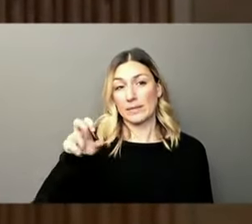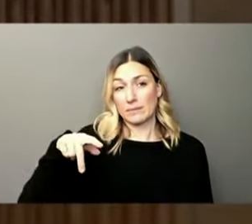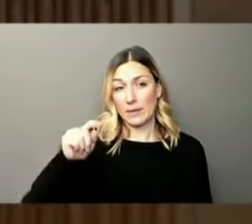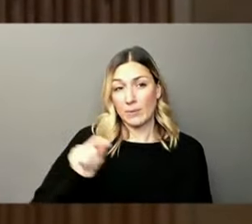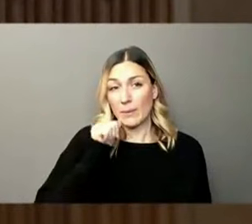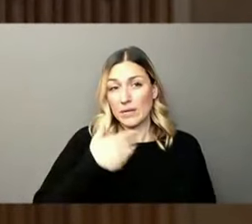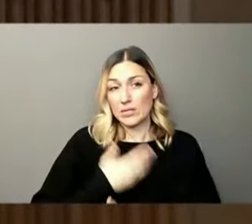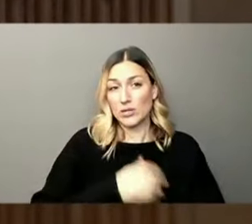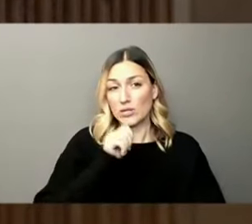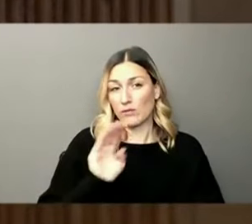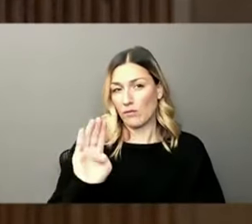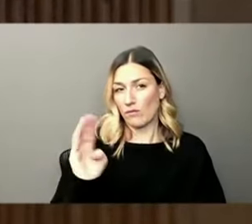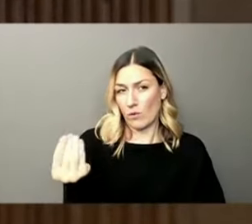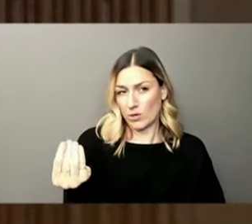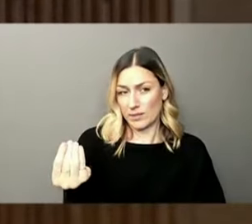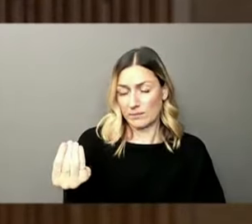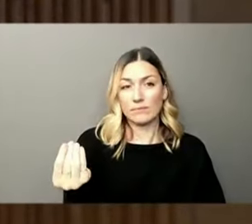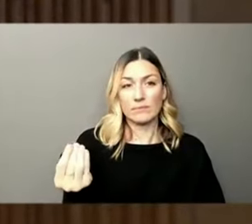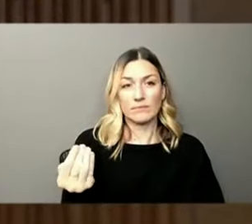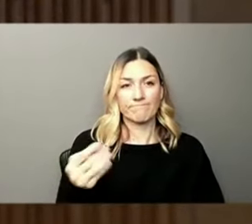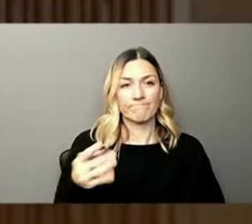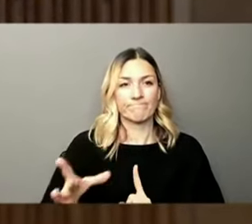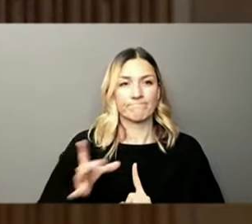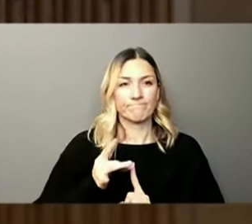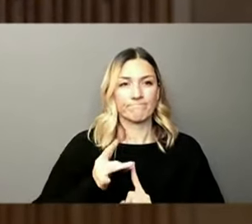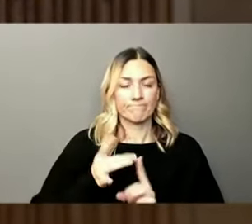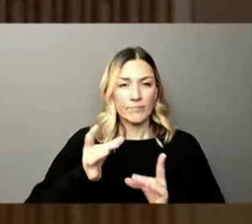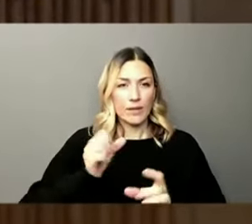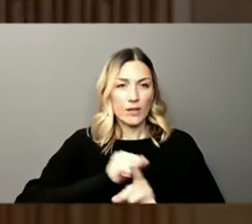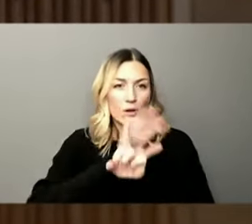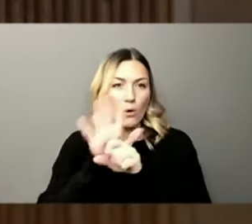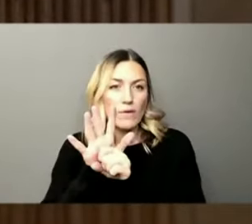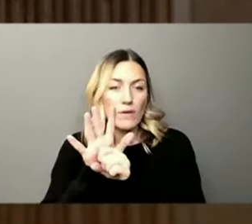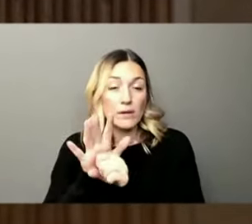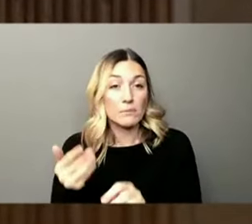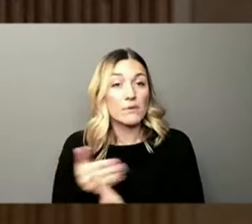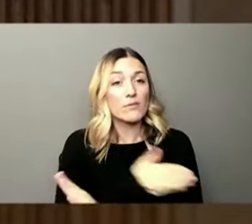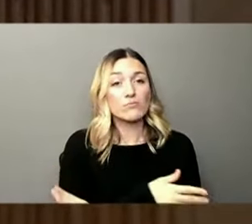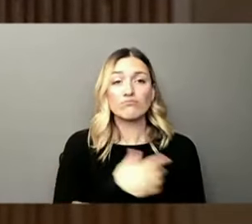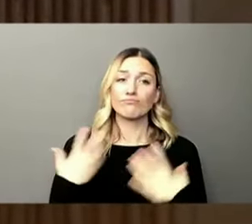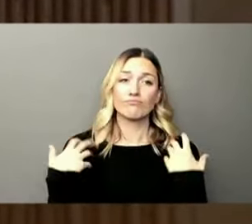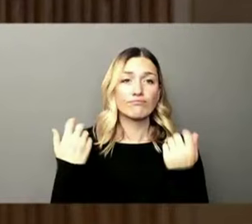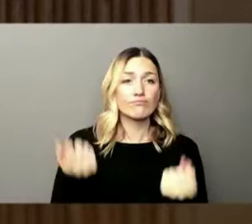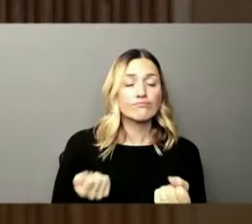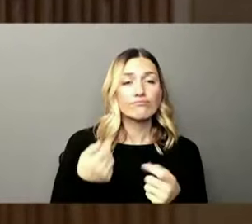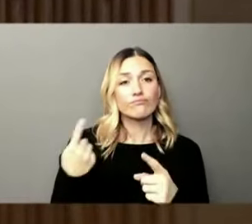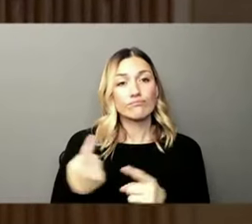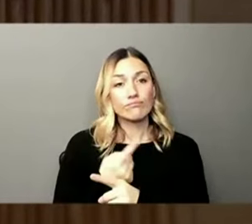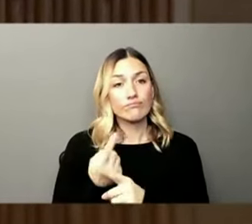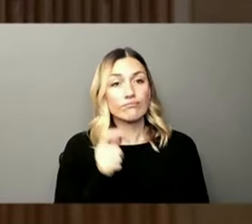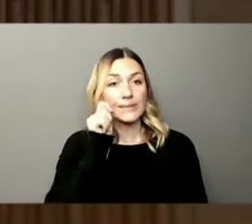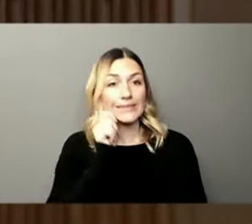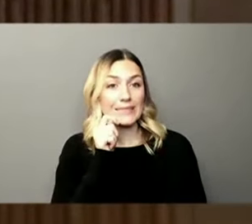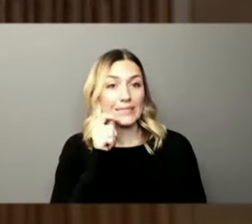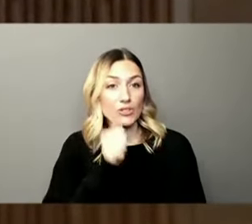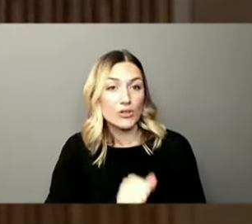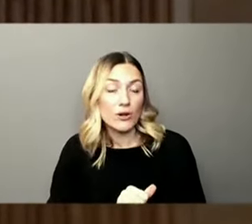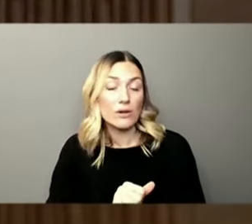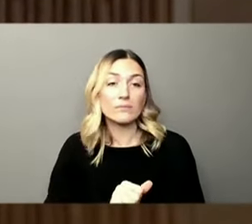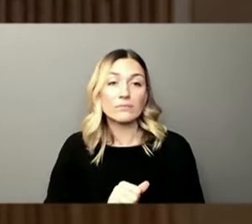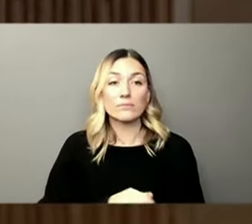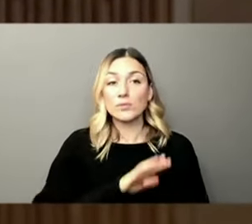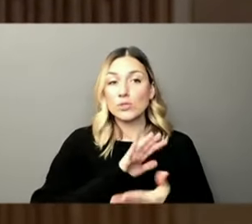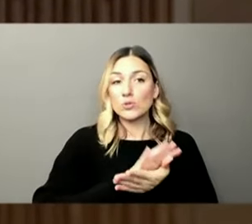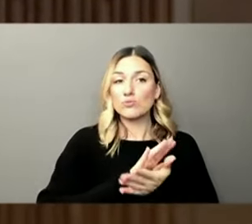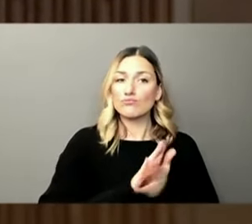old at the time, contracted COVID. Before COVID, she was a relatively healthy, typical teenage girl, excelling at school with a